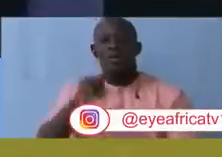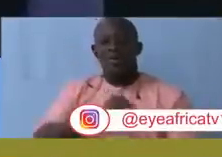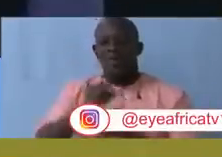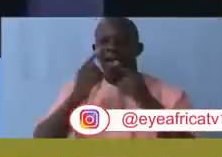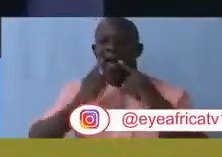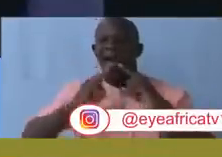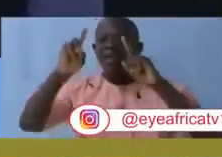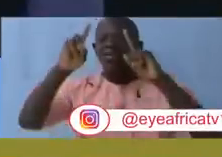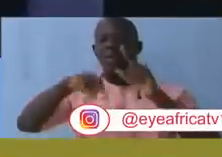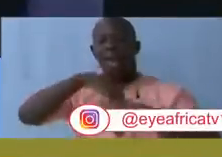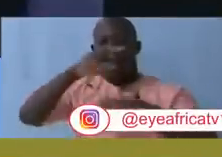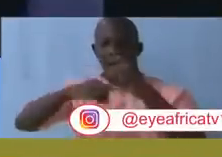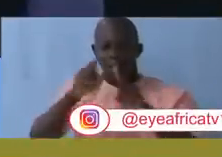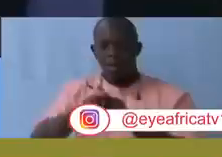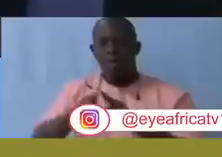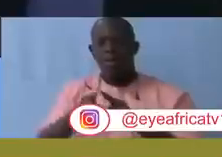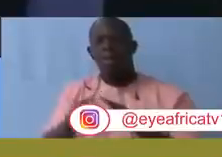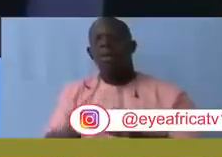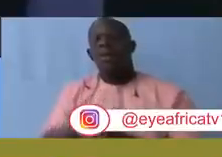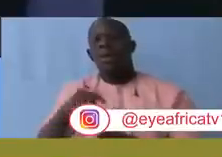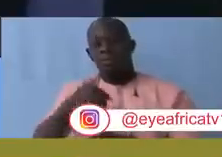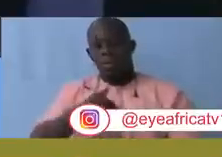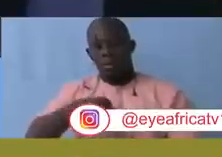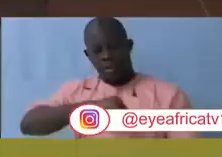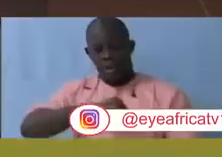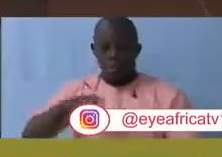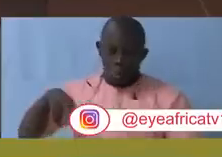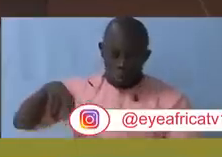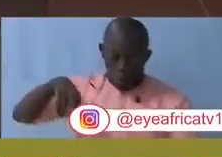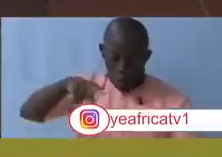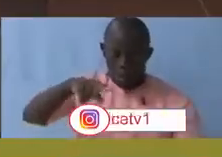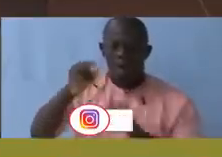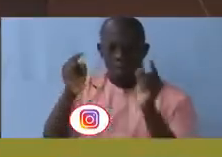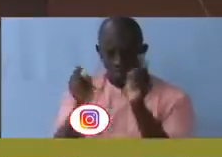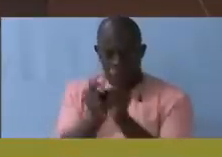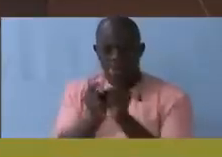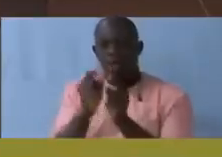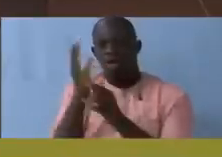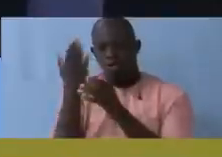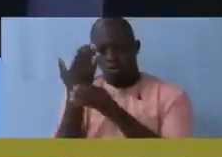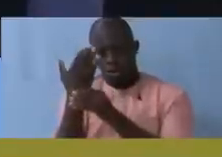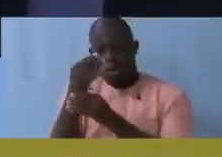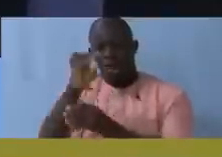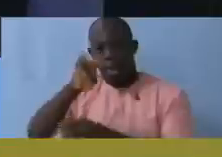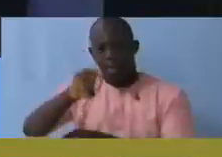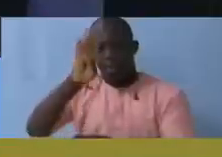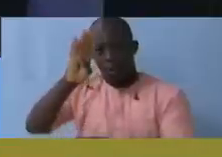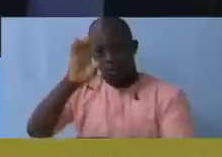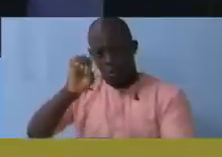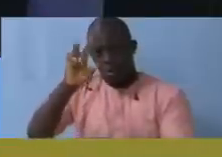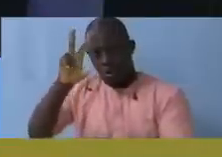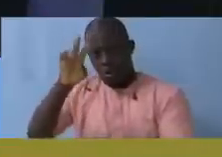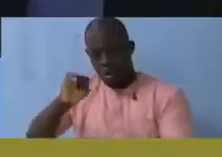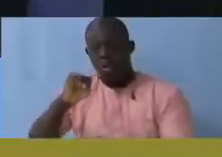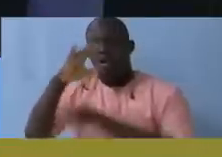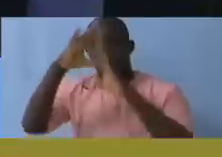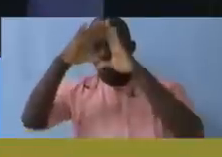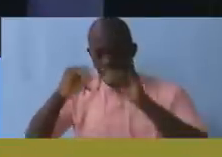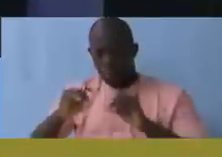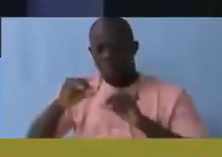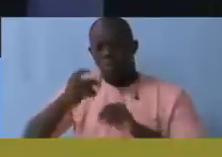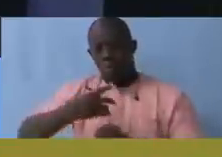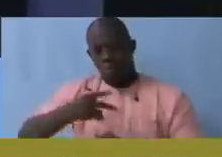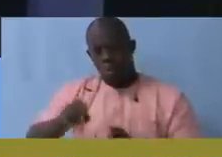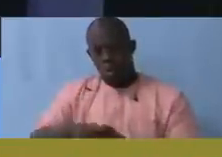breakthrough, so I walked into Dr. Moore's office and we sat down, we had a chat.